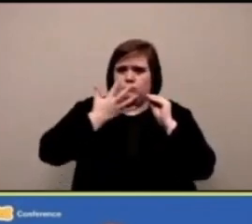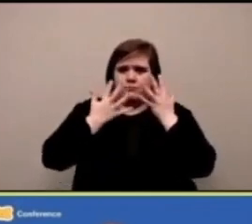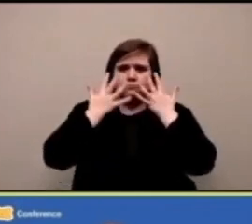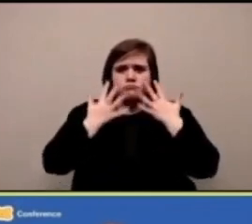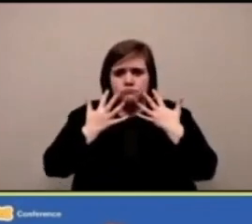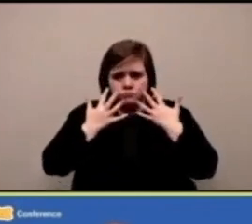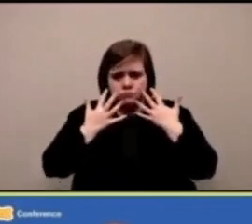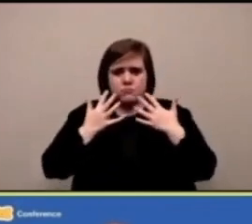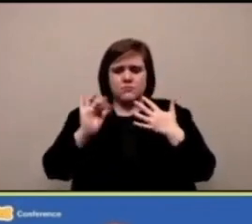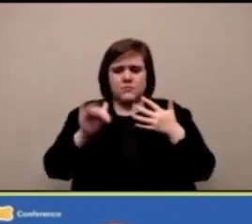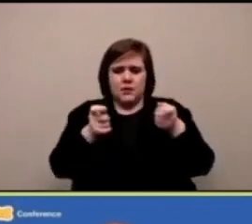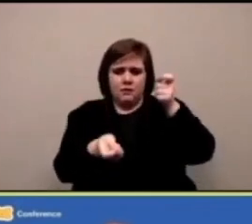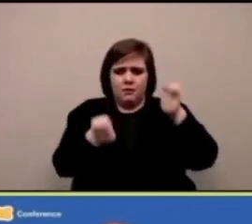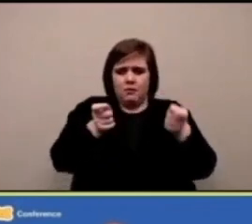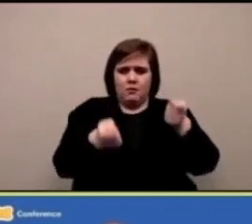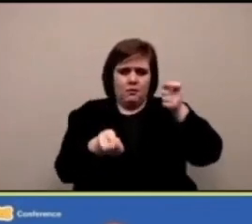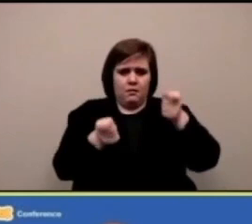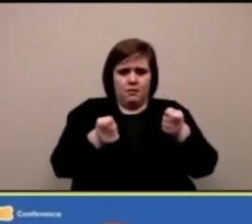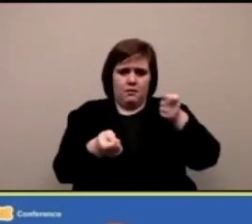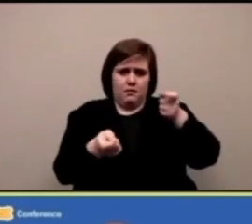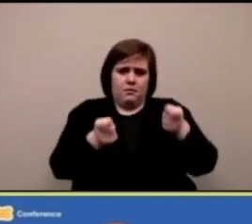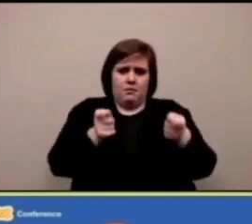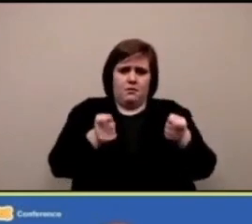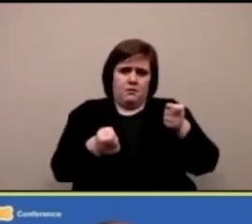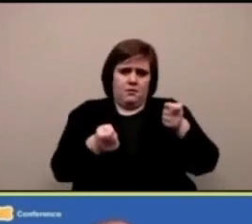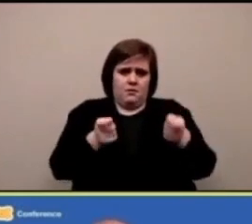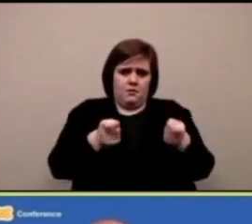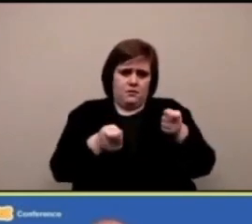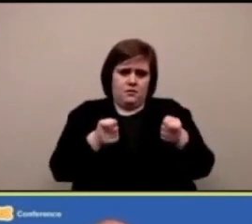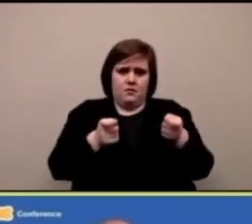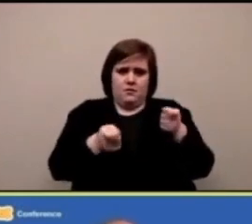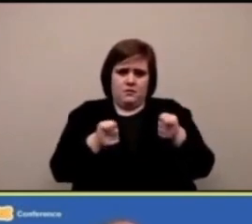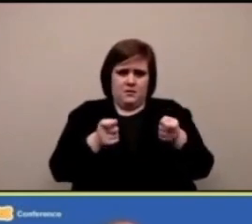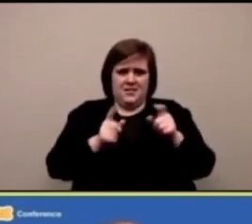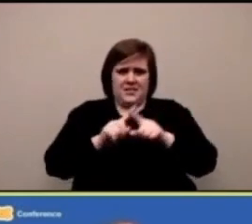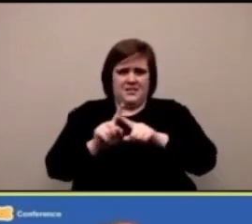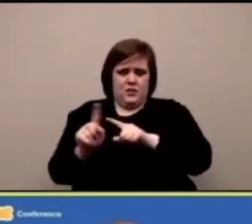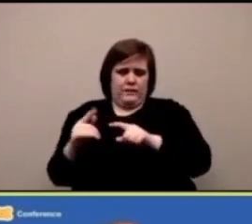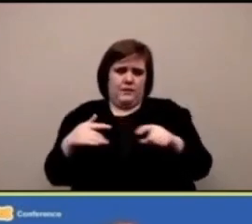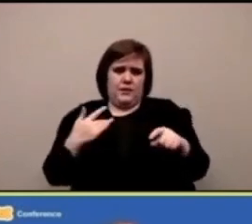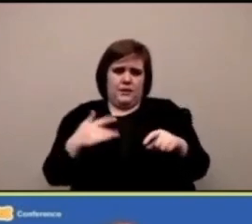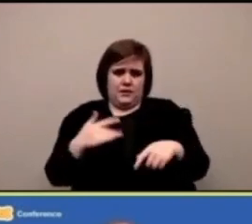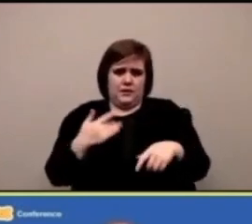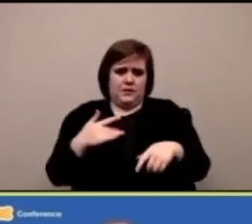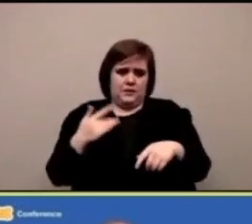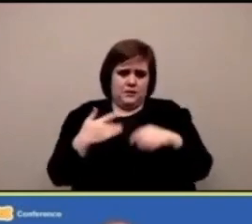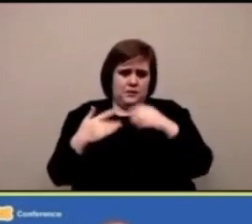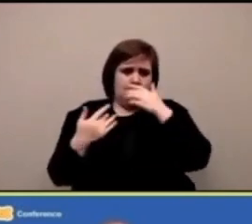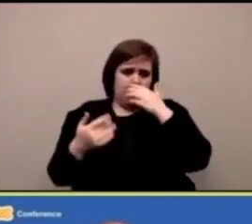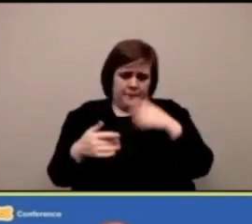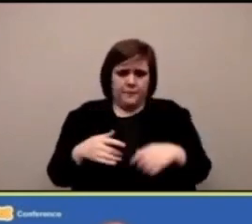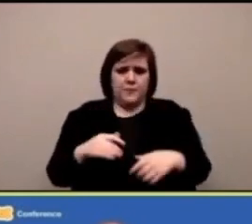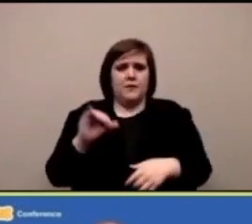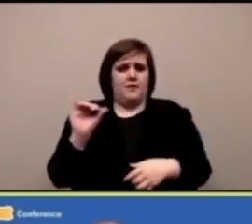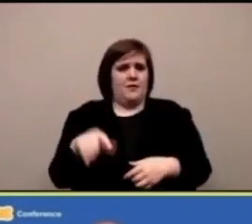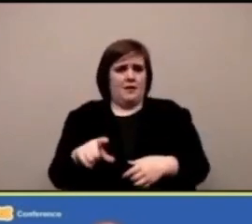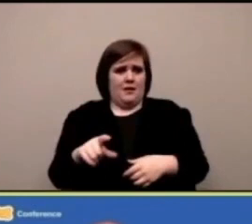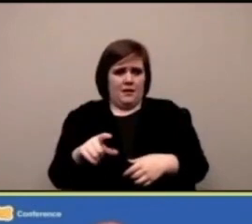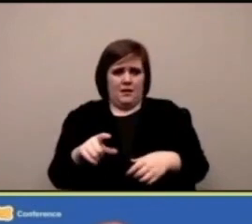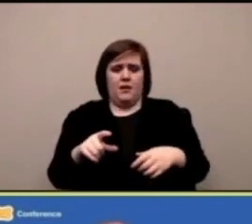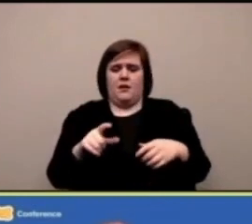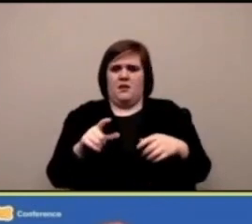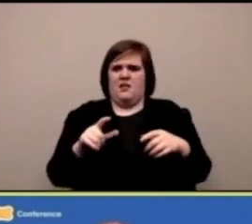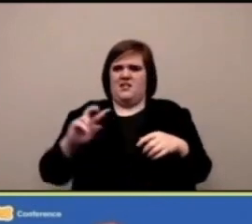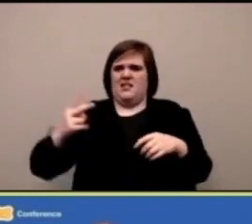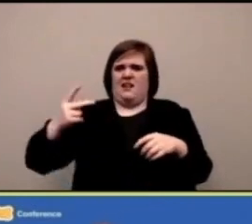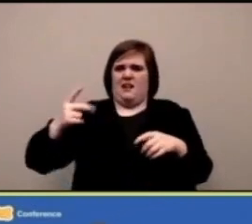can manipulate or move our items around to communicate different feelings. And then maybe take a picture of that second